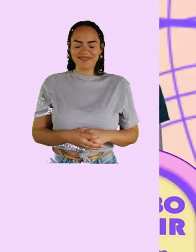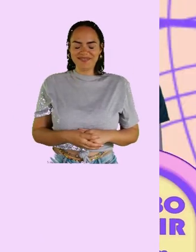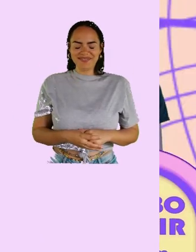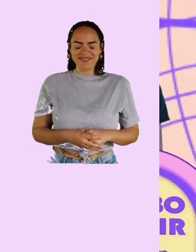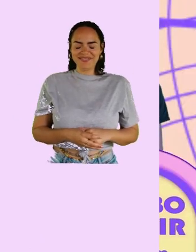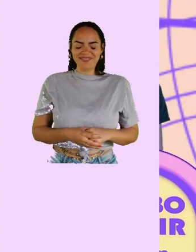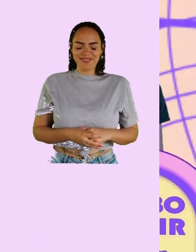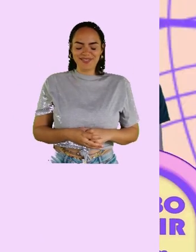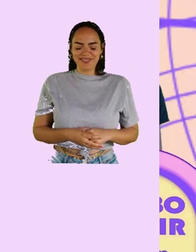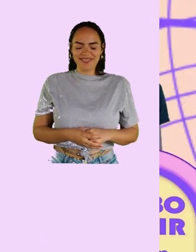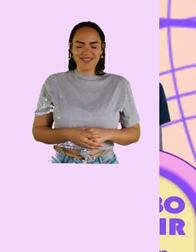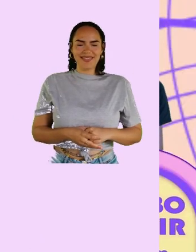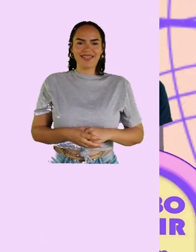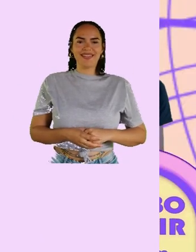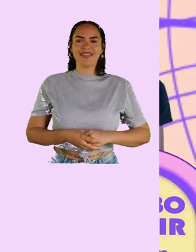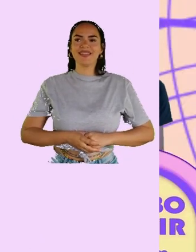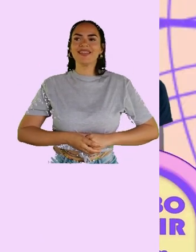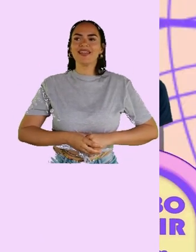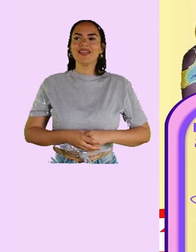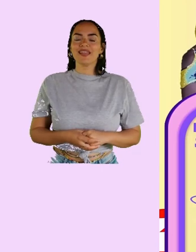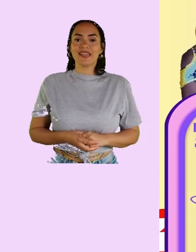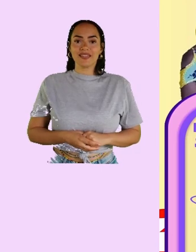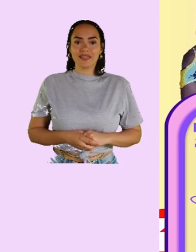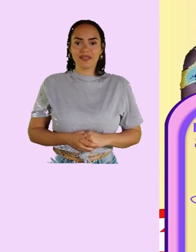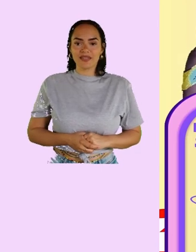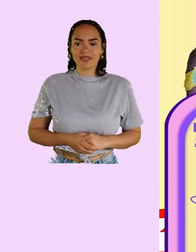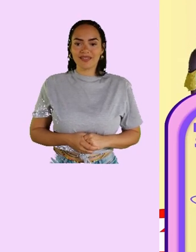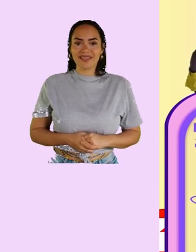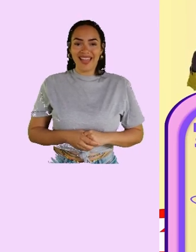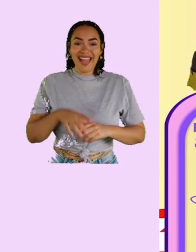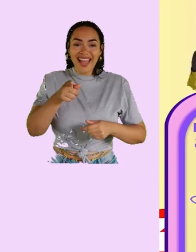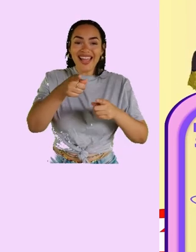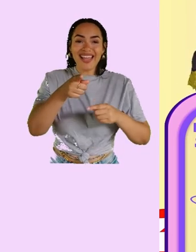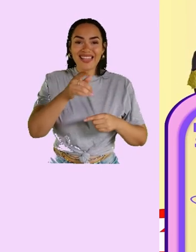Himbo, Himbo, Himbo. It's great to have you on the show. You too.